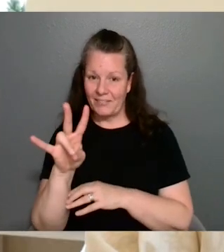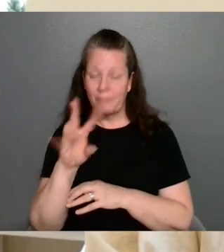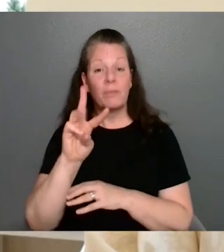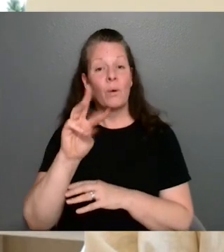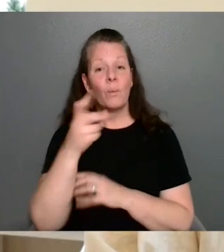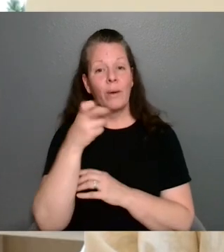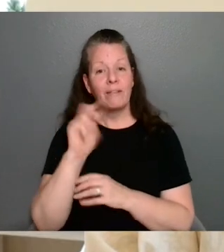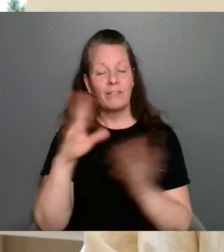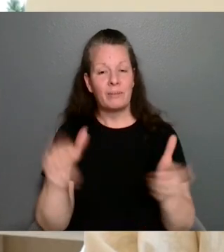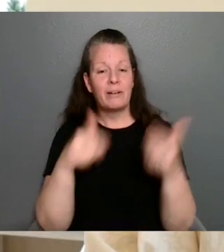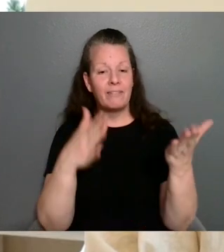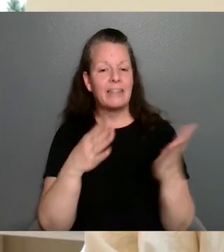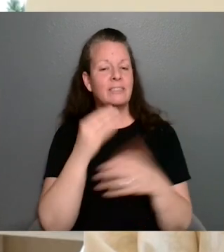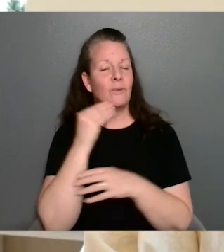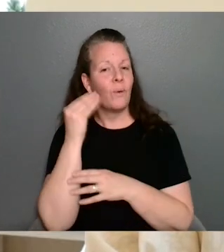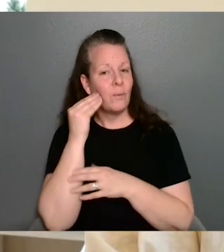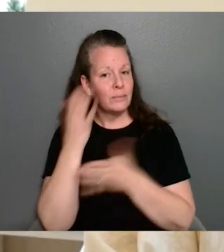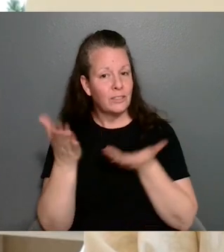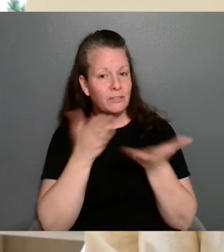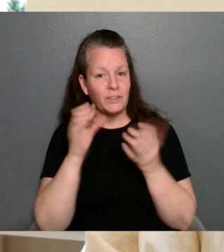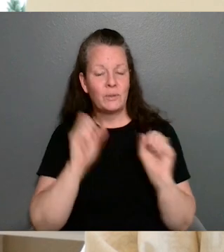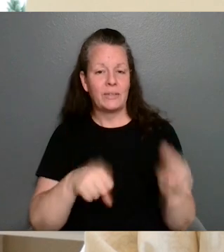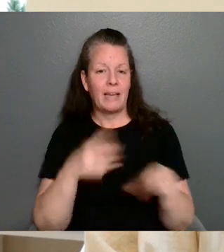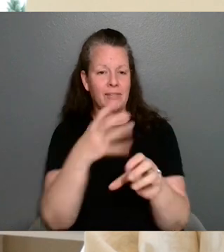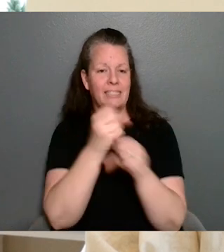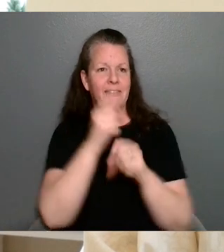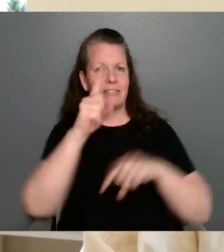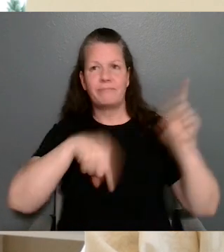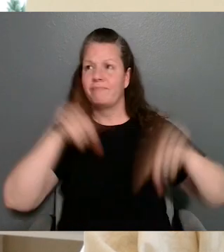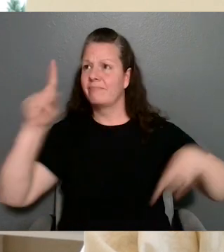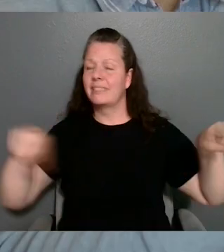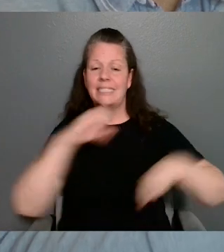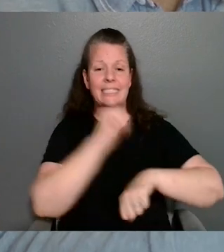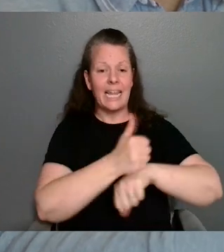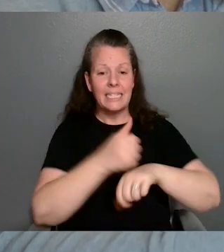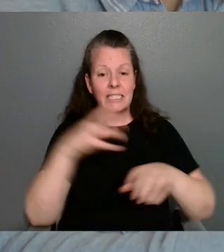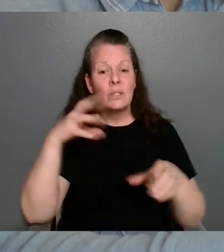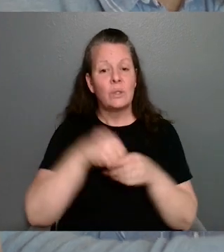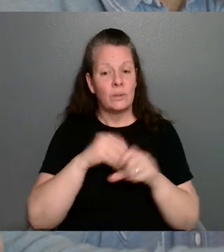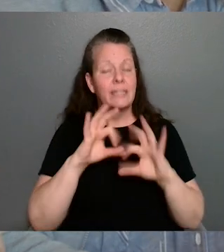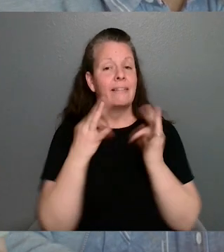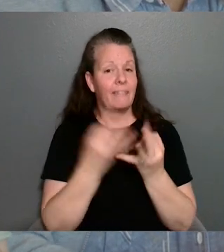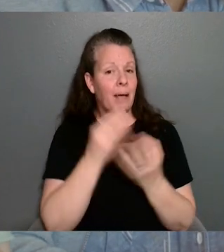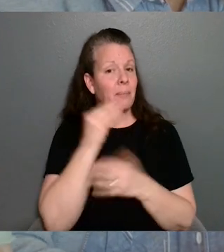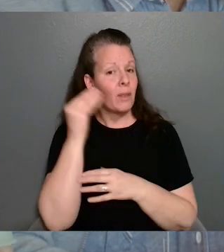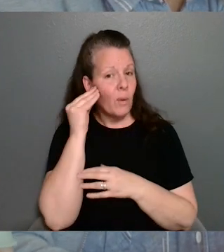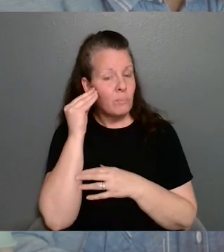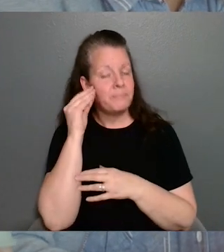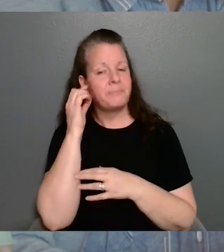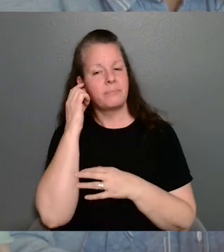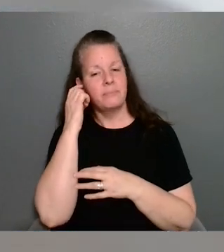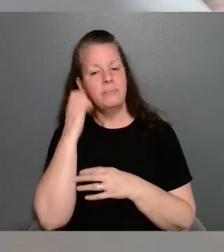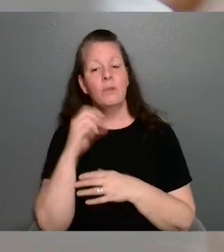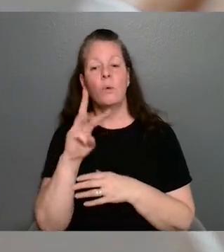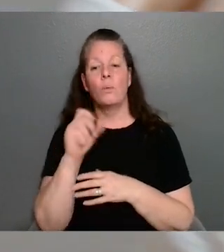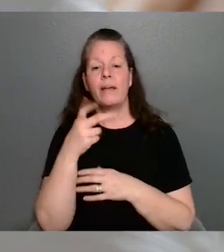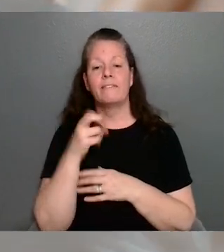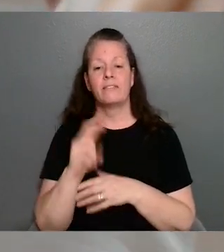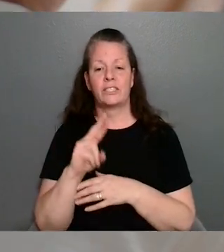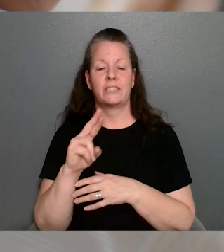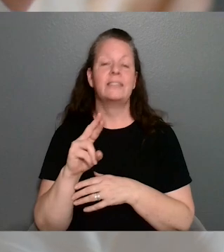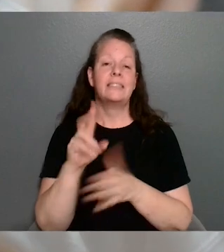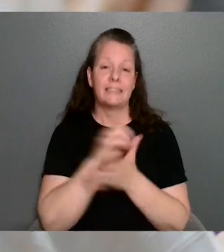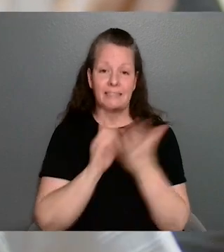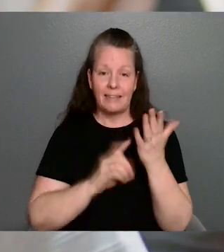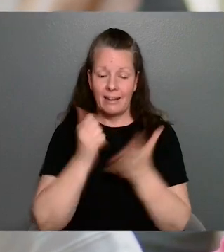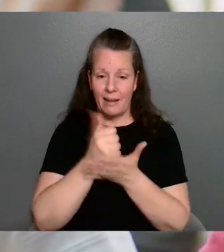waiver provides residential services that you can receive in a variety of settings, including the family home. The waiver is designed to help